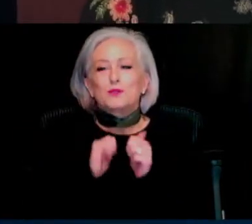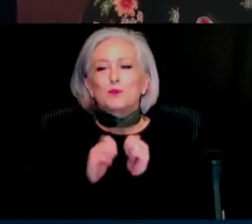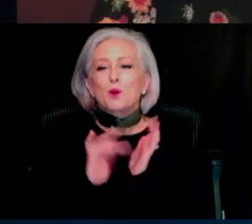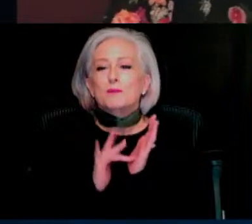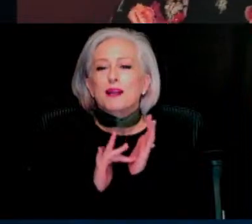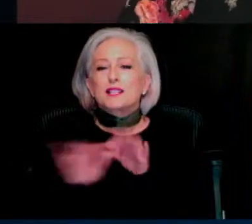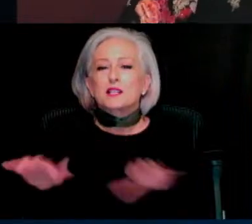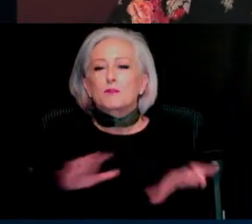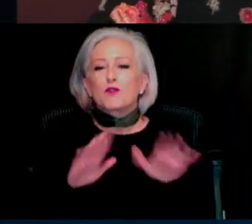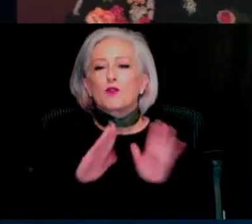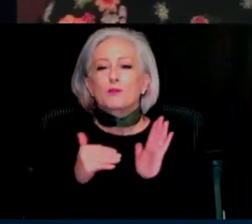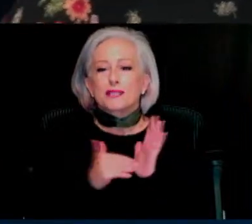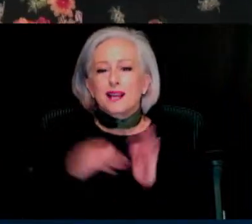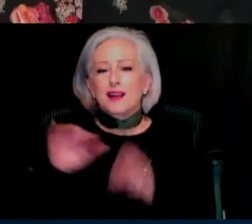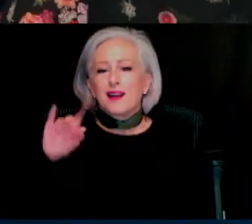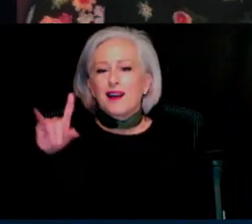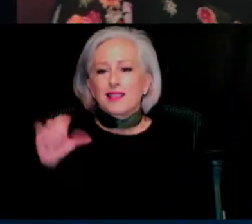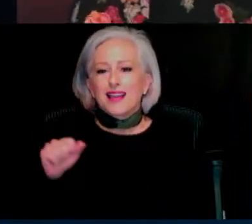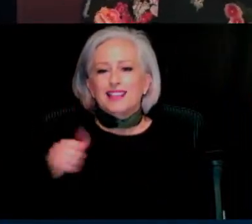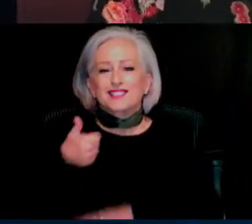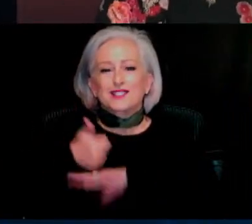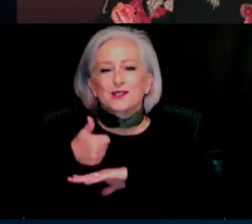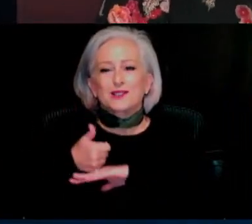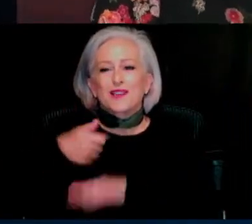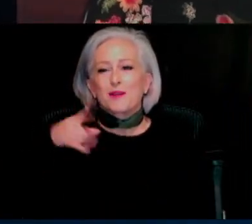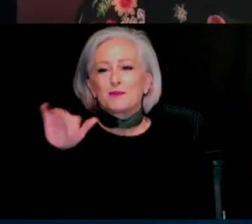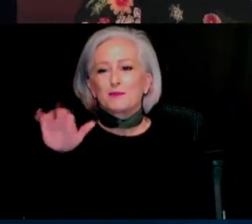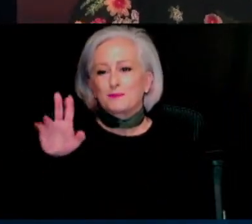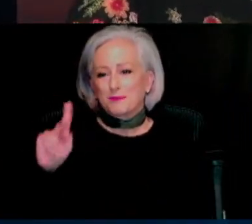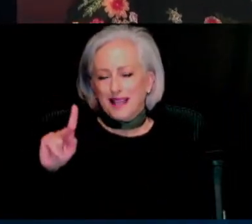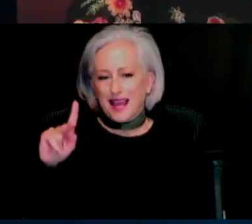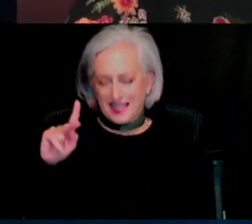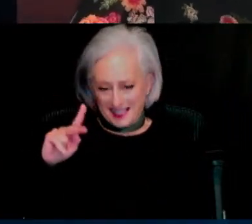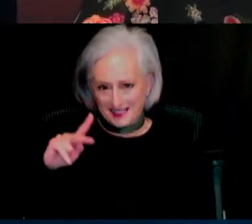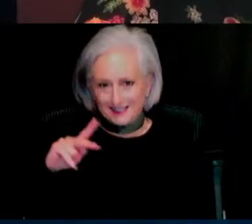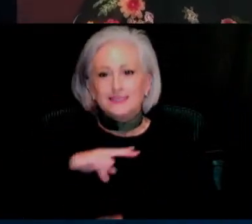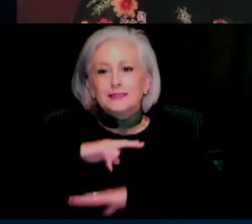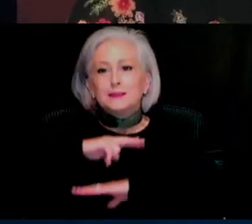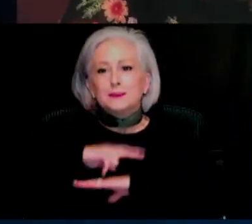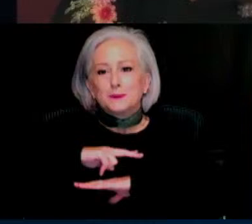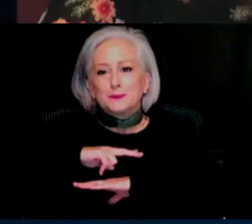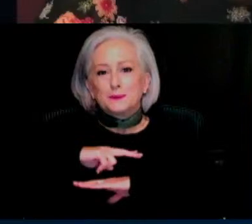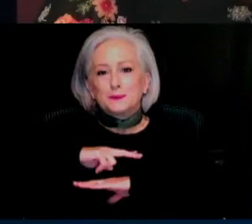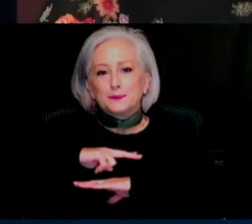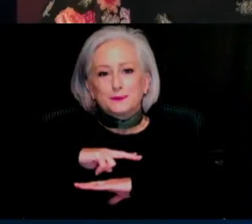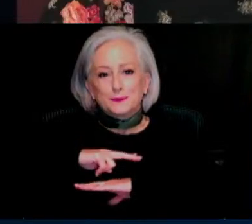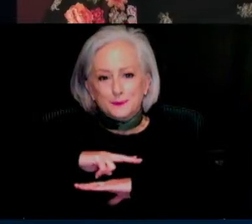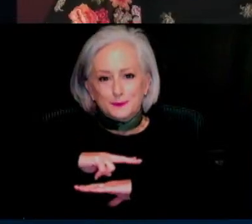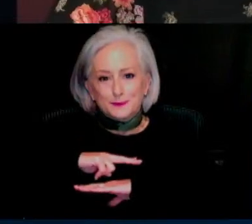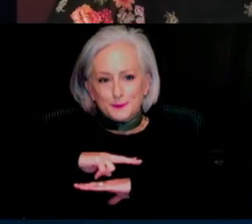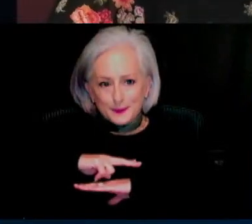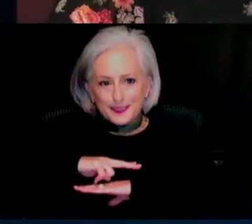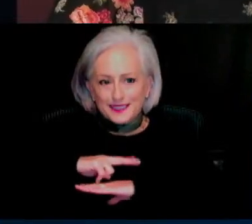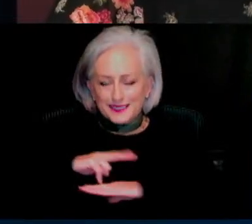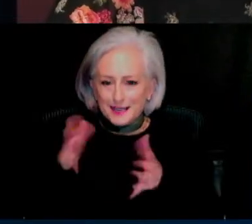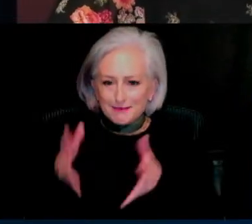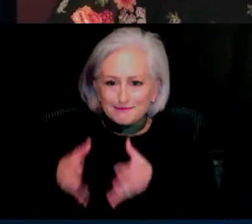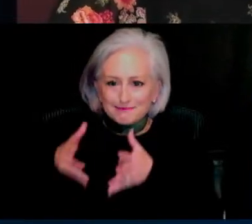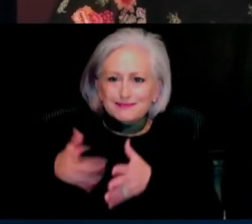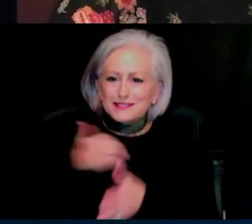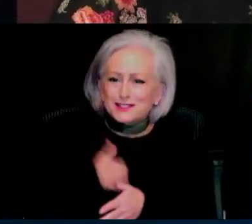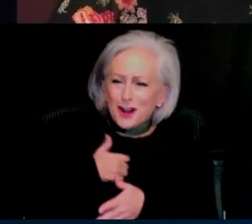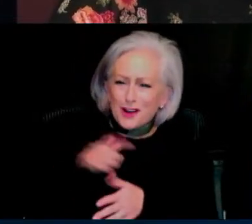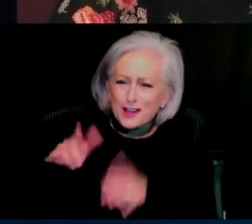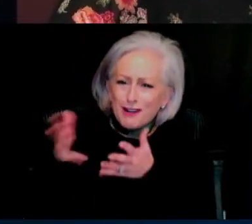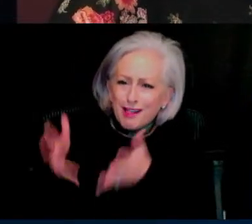Alexis has been planking now. I've made her plank for a long time. I'm just trying to be brutal. I'm sorry, friend. How are you?